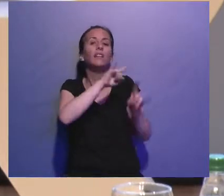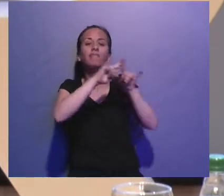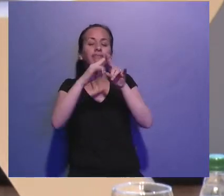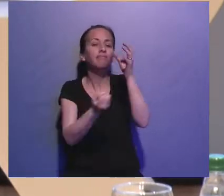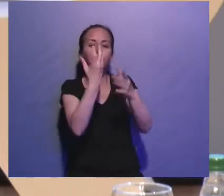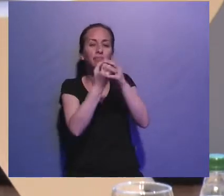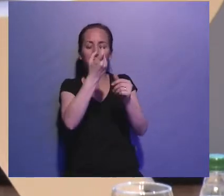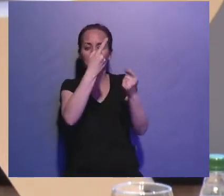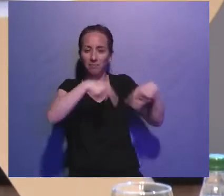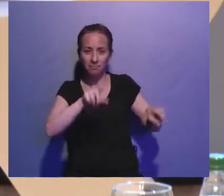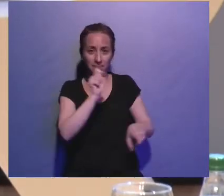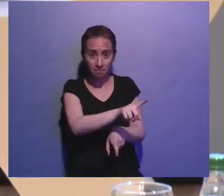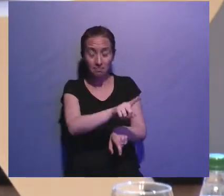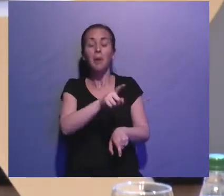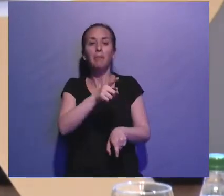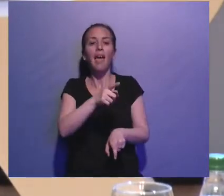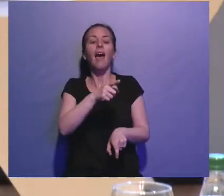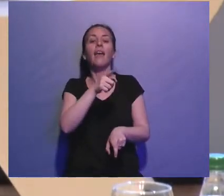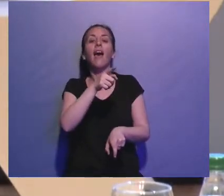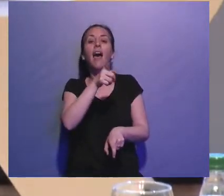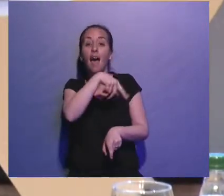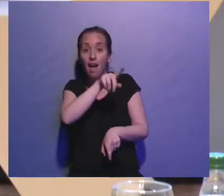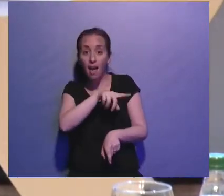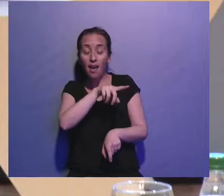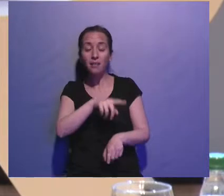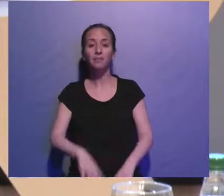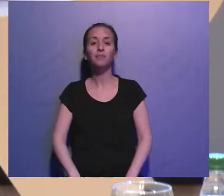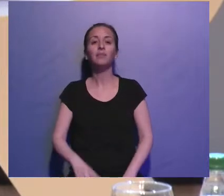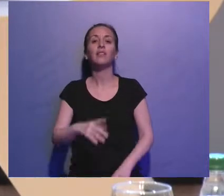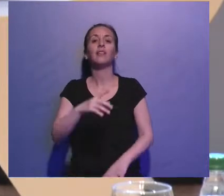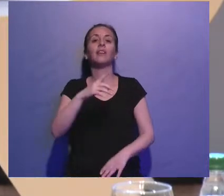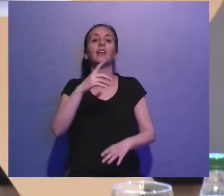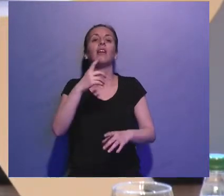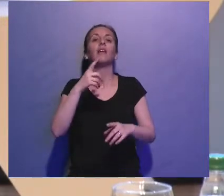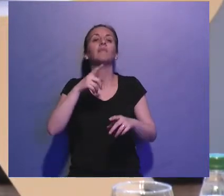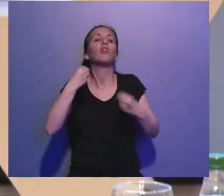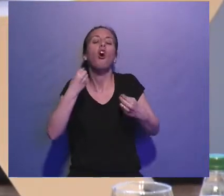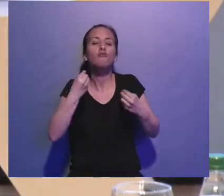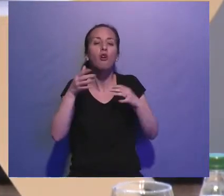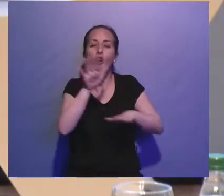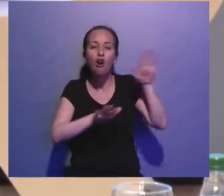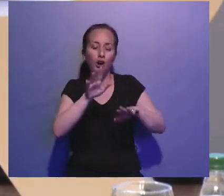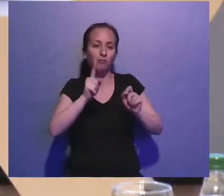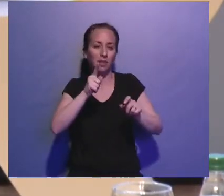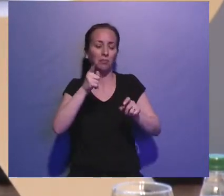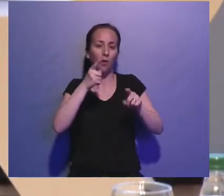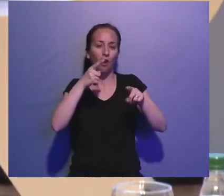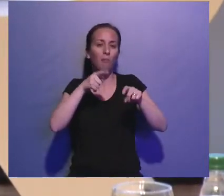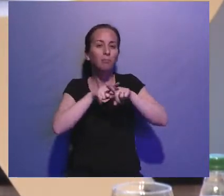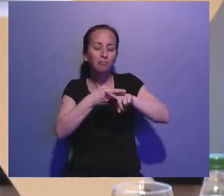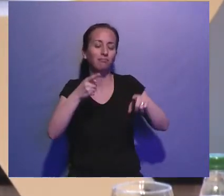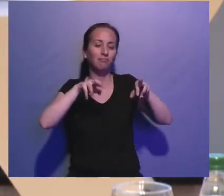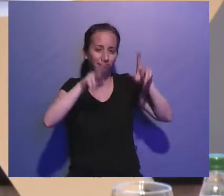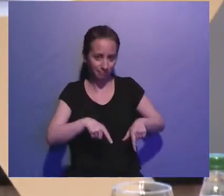develop the policy language. So co-creation is something that has come up a lot through the course of this